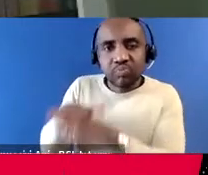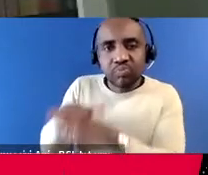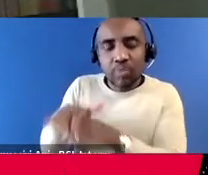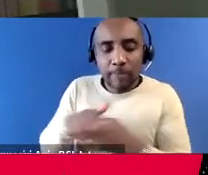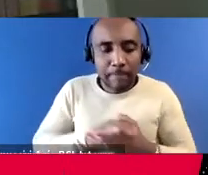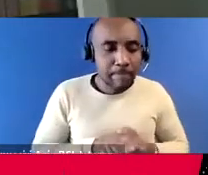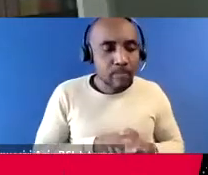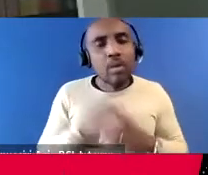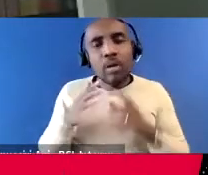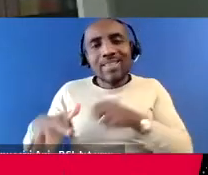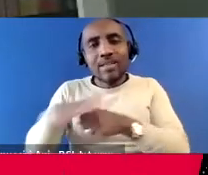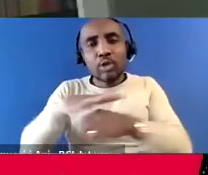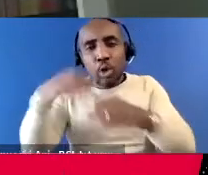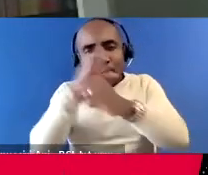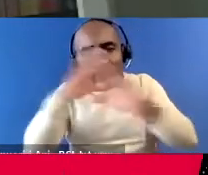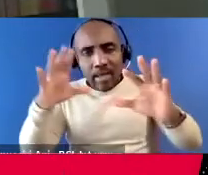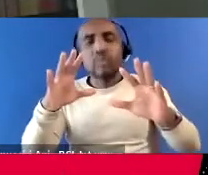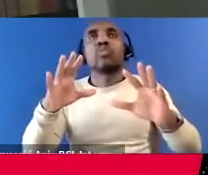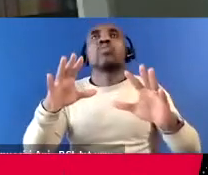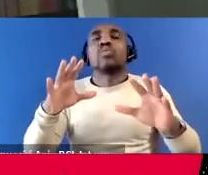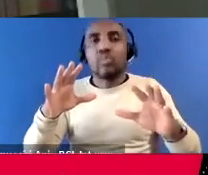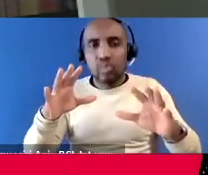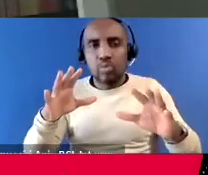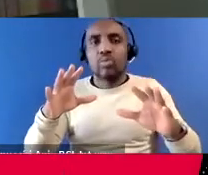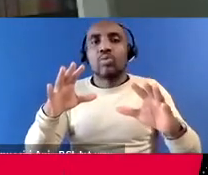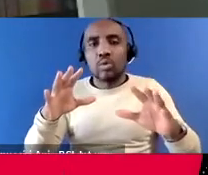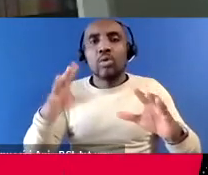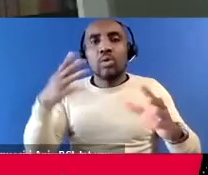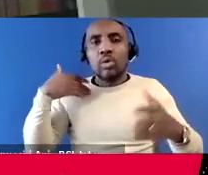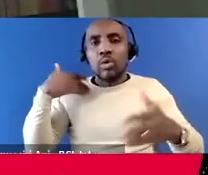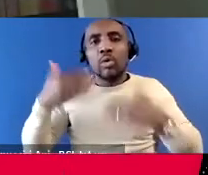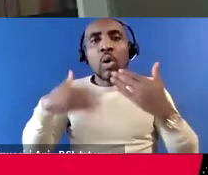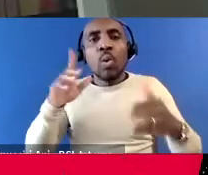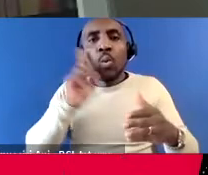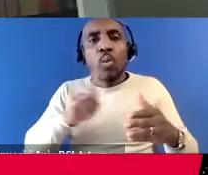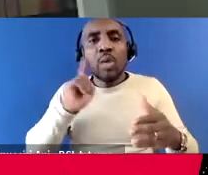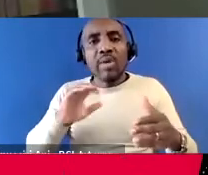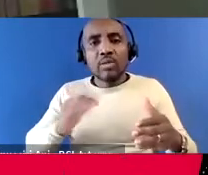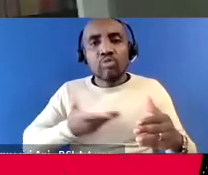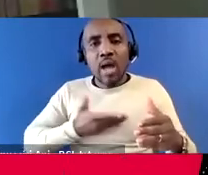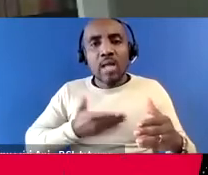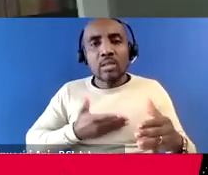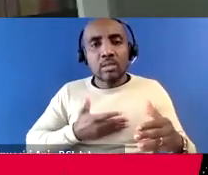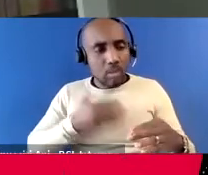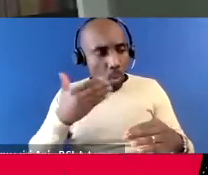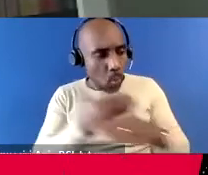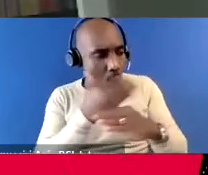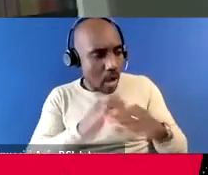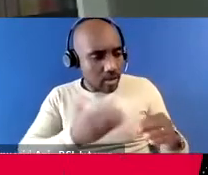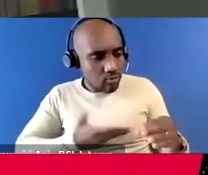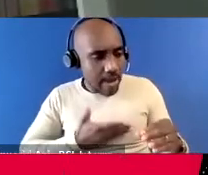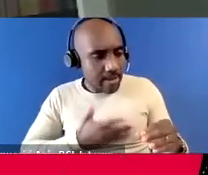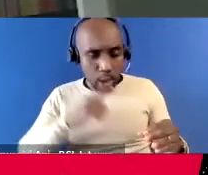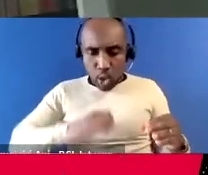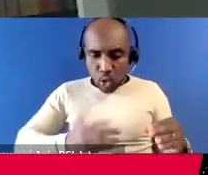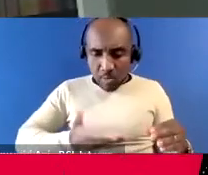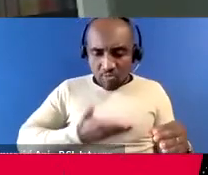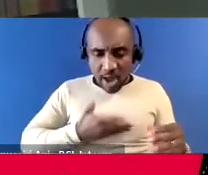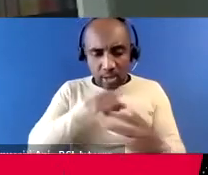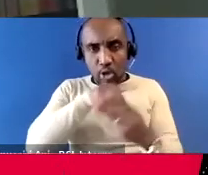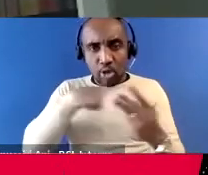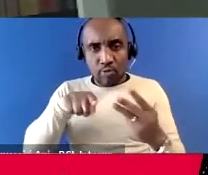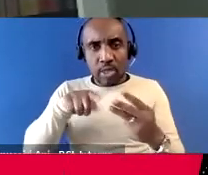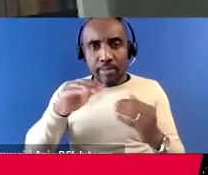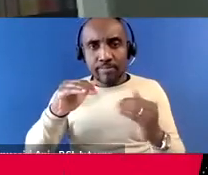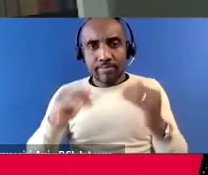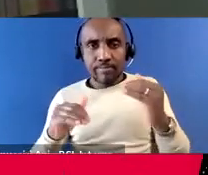And it's in this context that we've seen huge steps backwards in terms of women's rights, workers' rights, and human rights more broadly. So during this